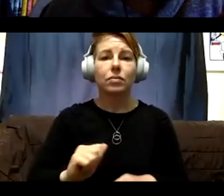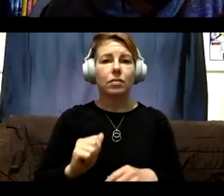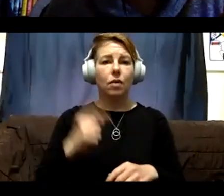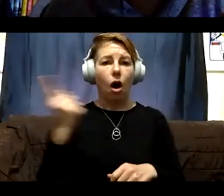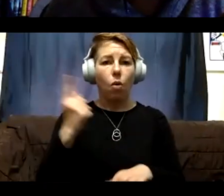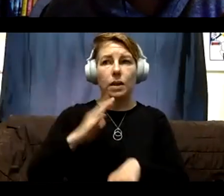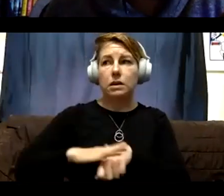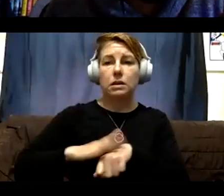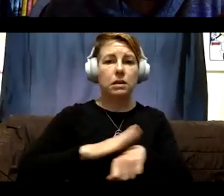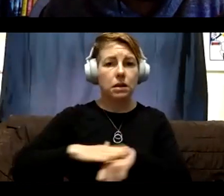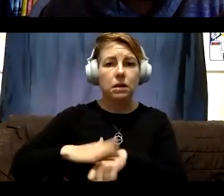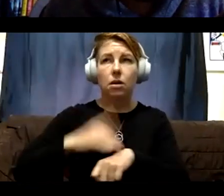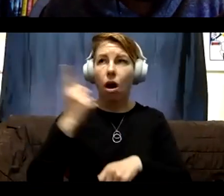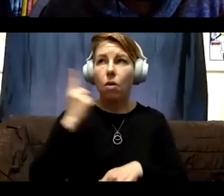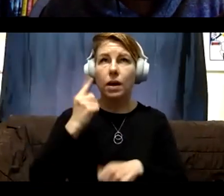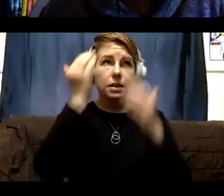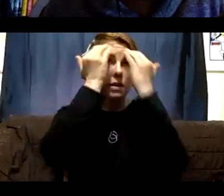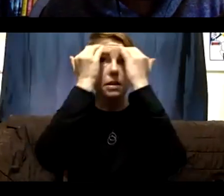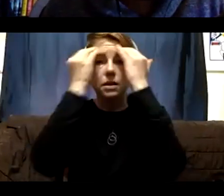This is that apocalyptic imagining.